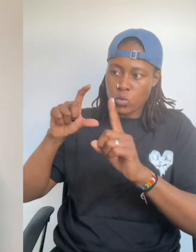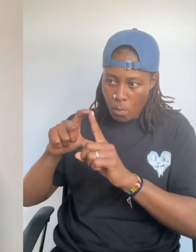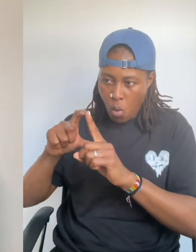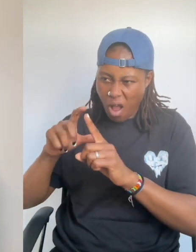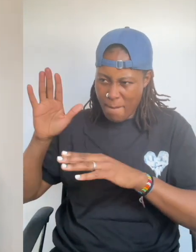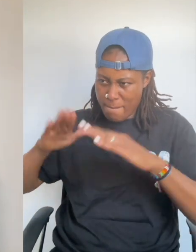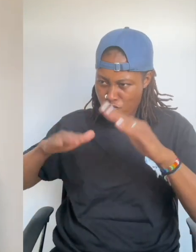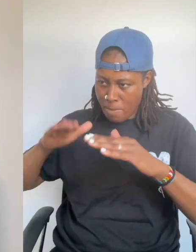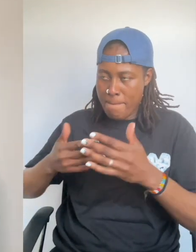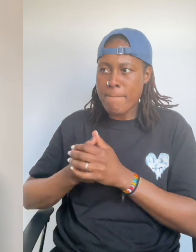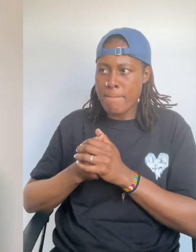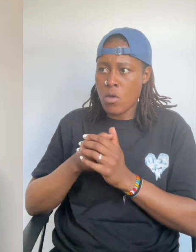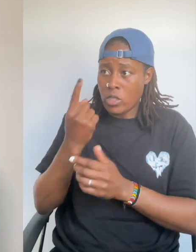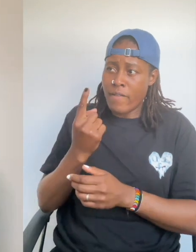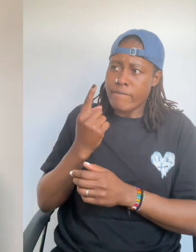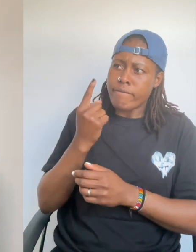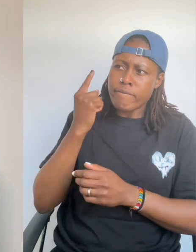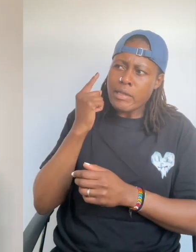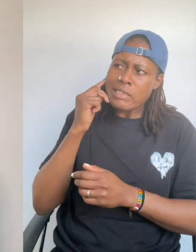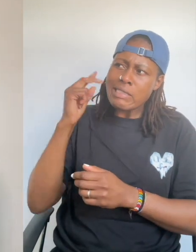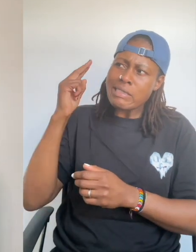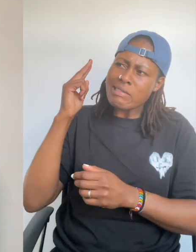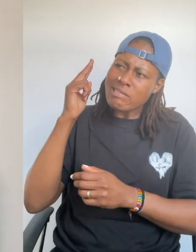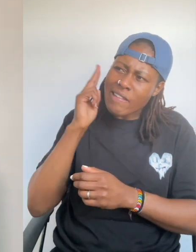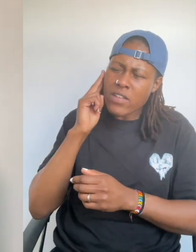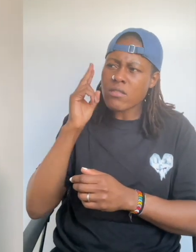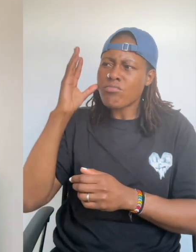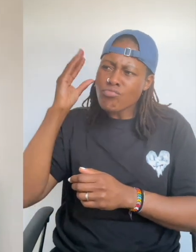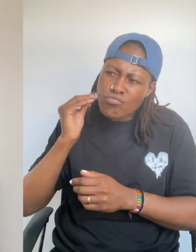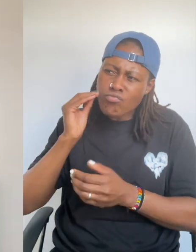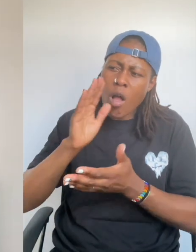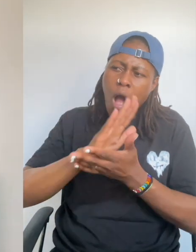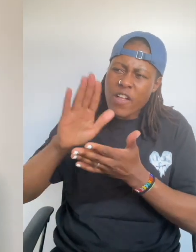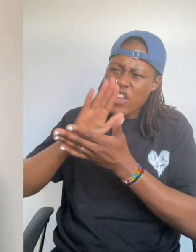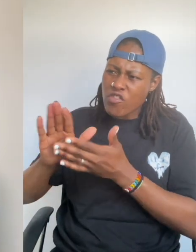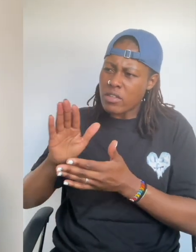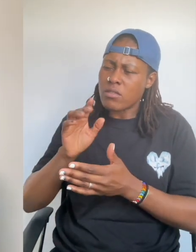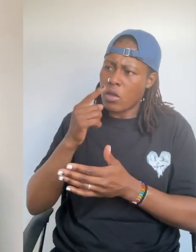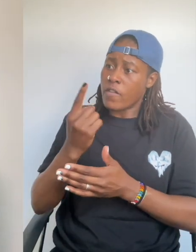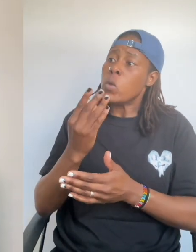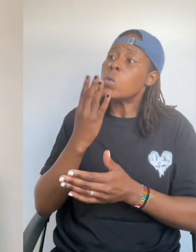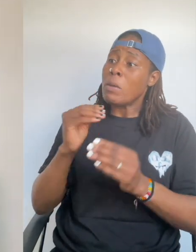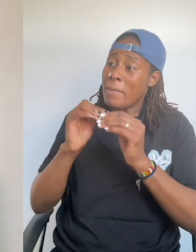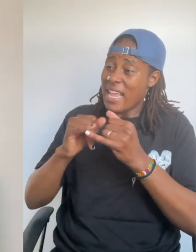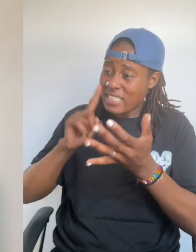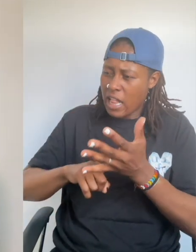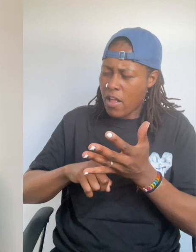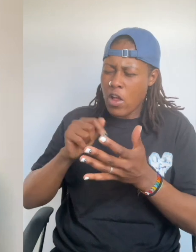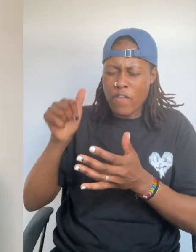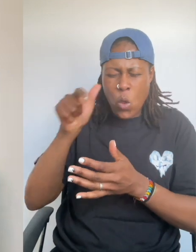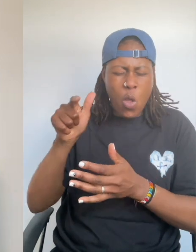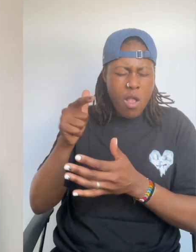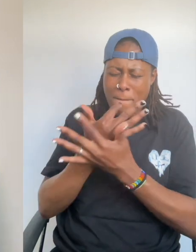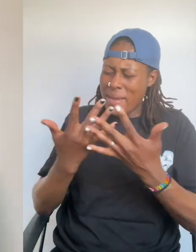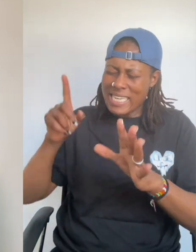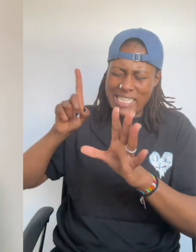is, you know, she is deafened, hard of hearing, deaf, uses BSL. I've known her for many, many years. She's a